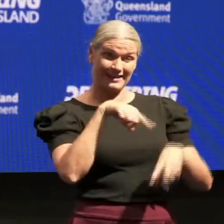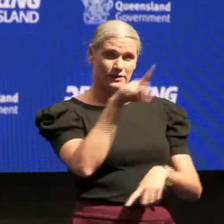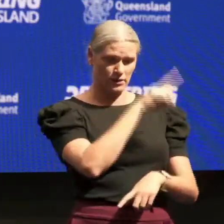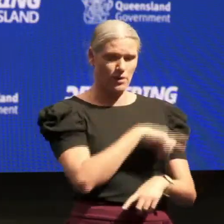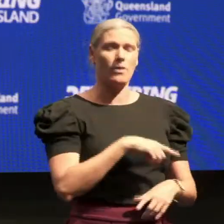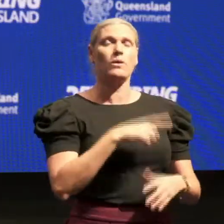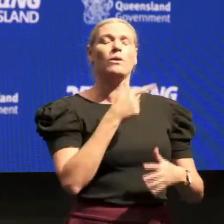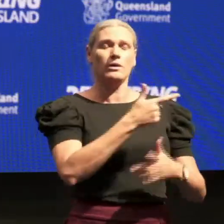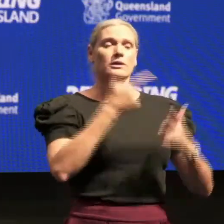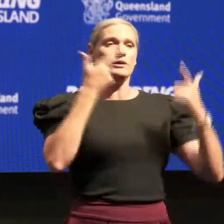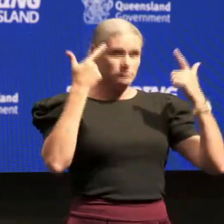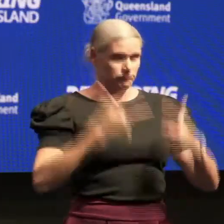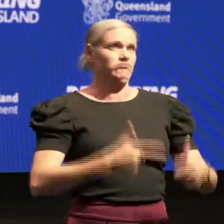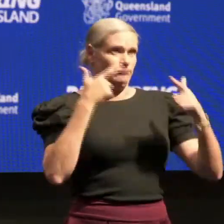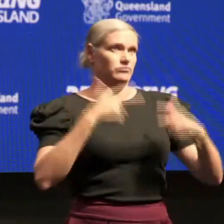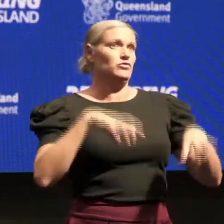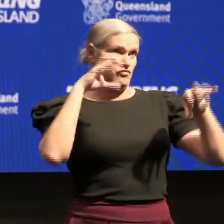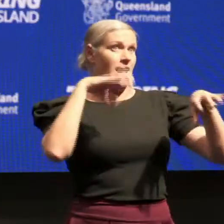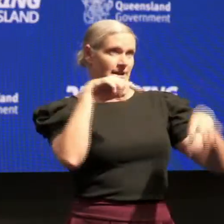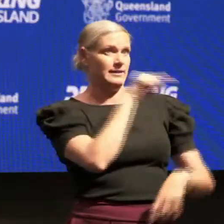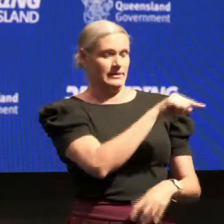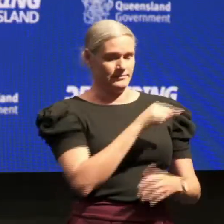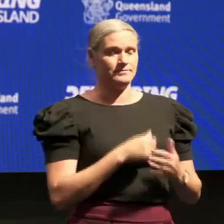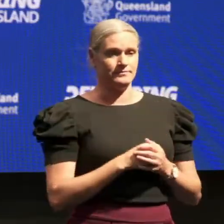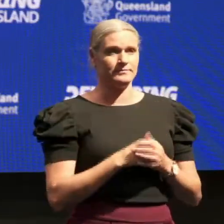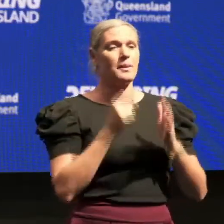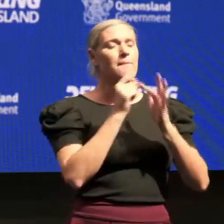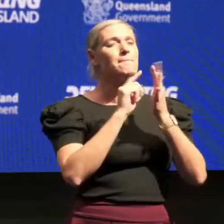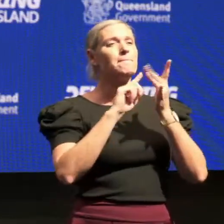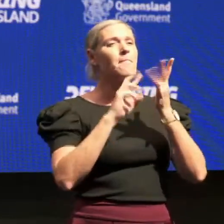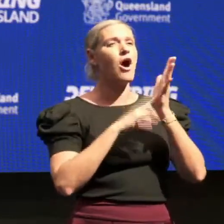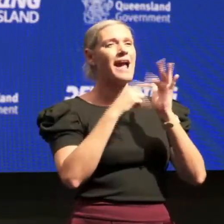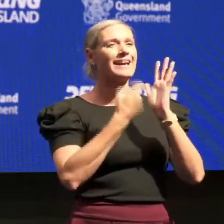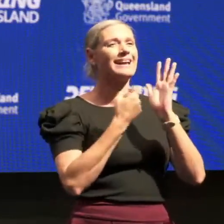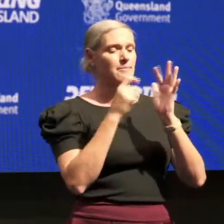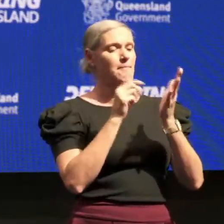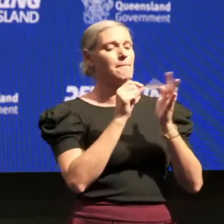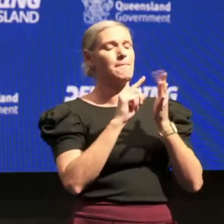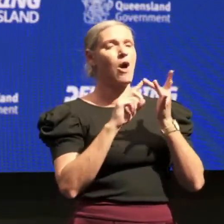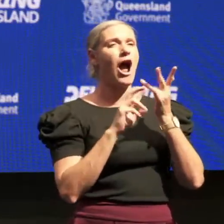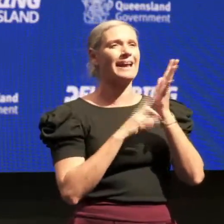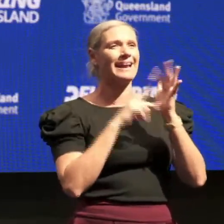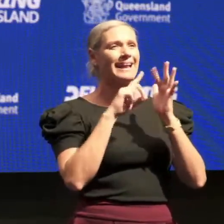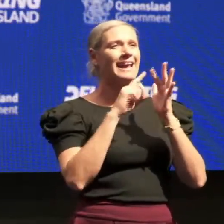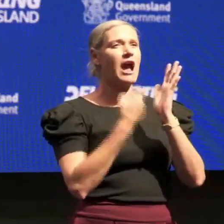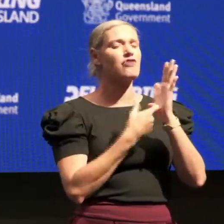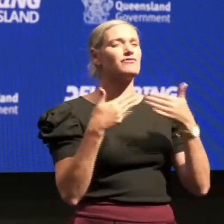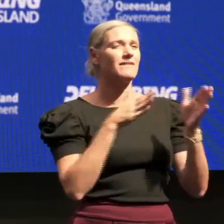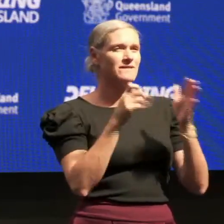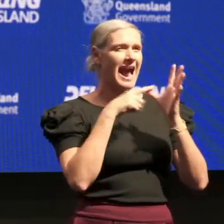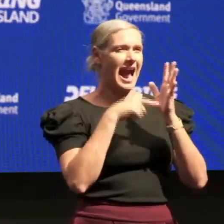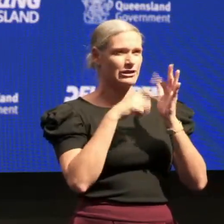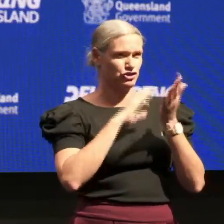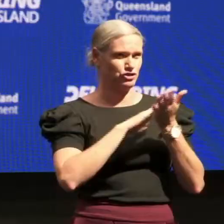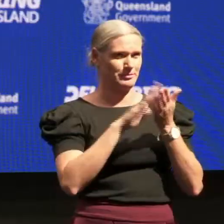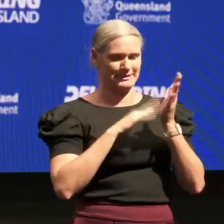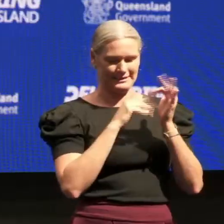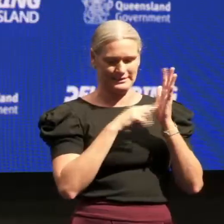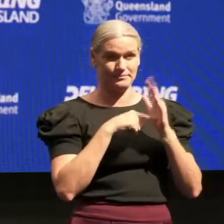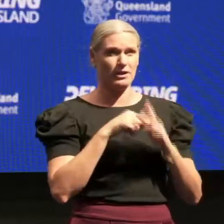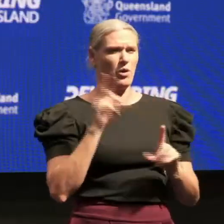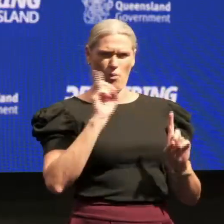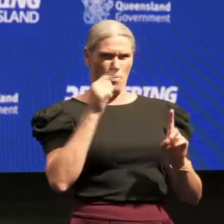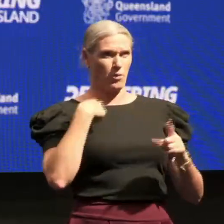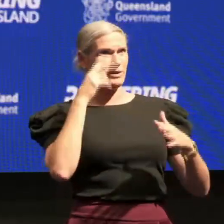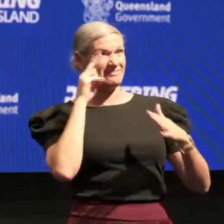that's some pretty significant rainfall in the Pioneer River catchment. So what are we expecting to